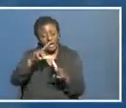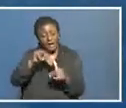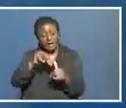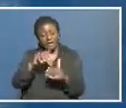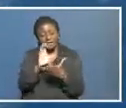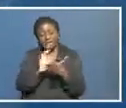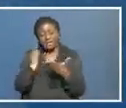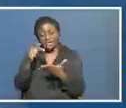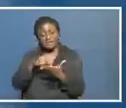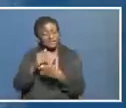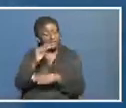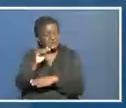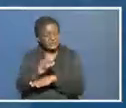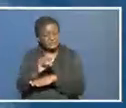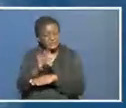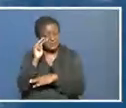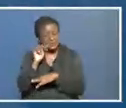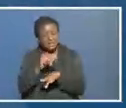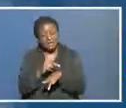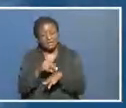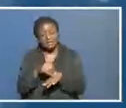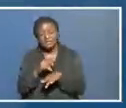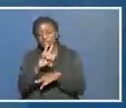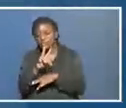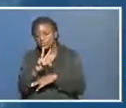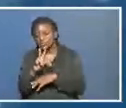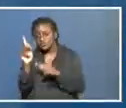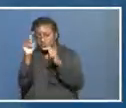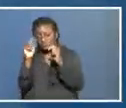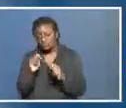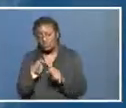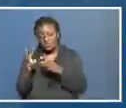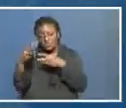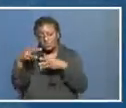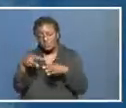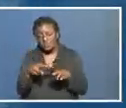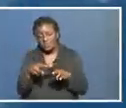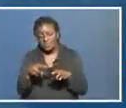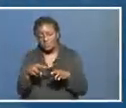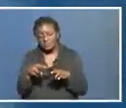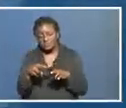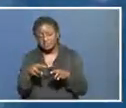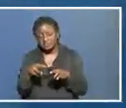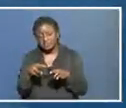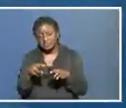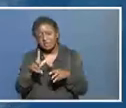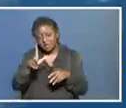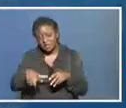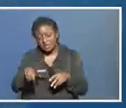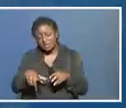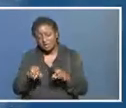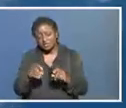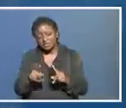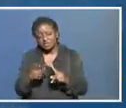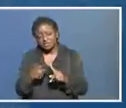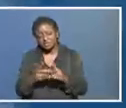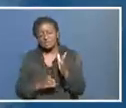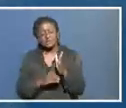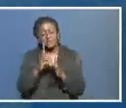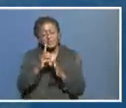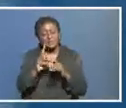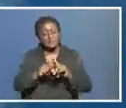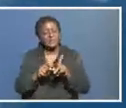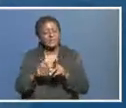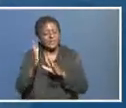they are looking at two tropical waves that are of some interest to them. They have a very low chance of developing, but they